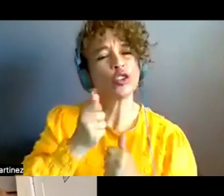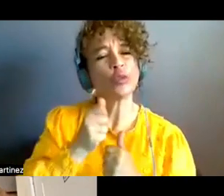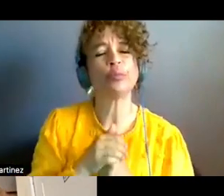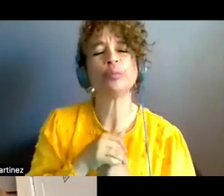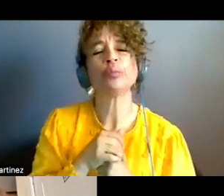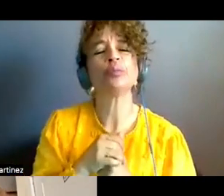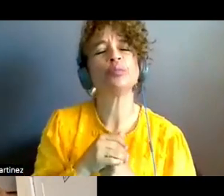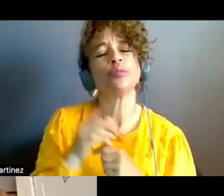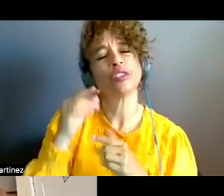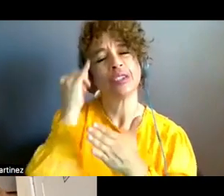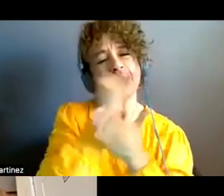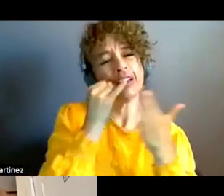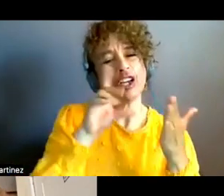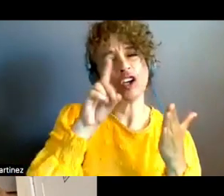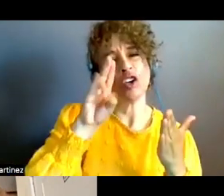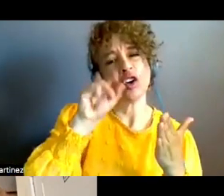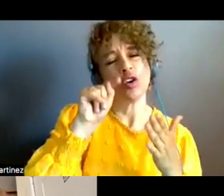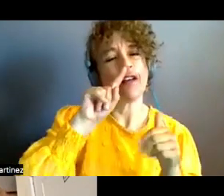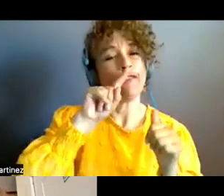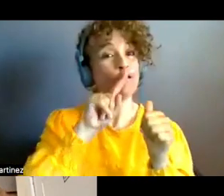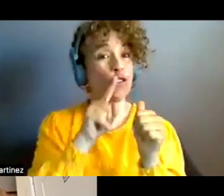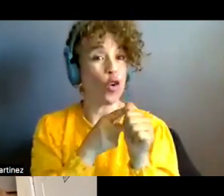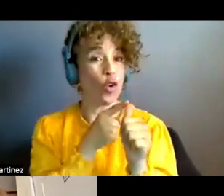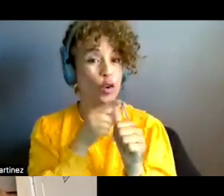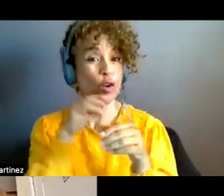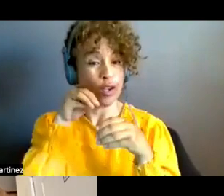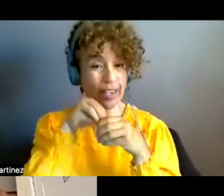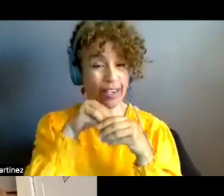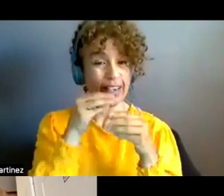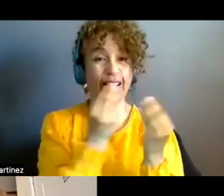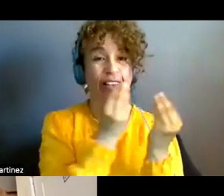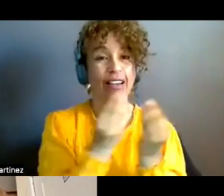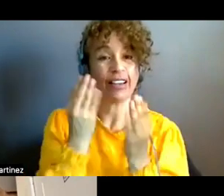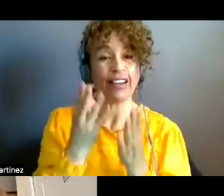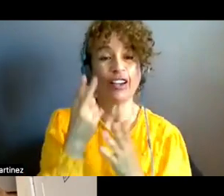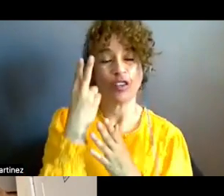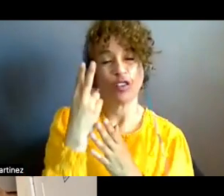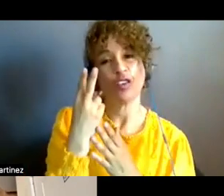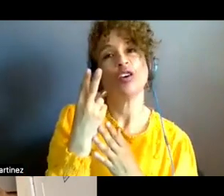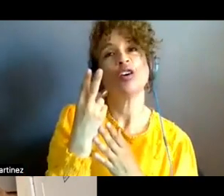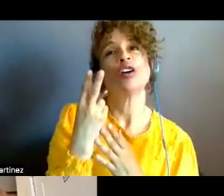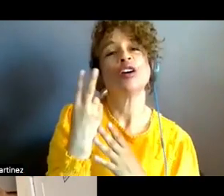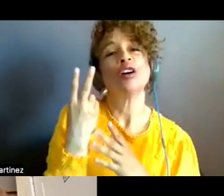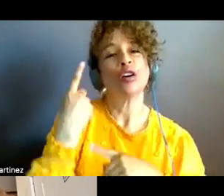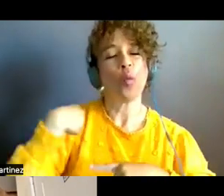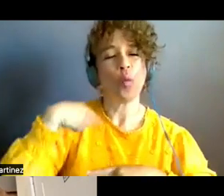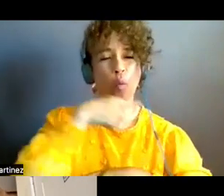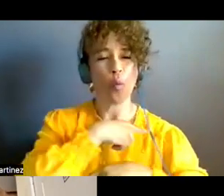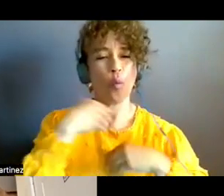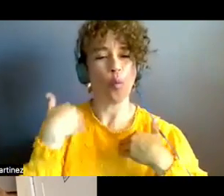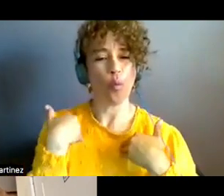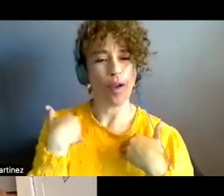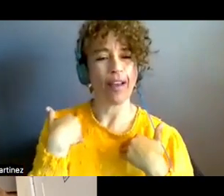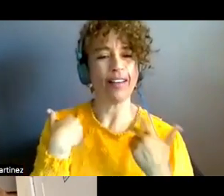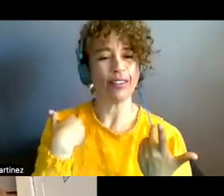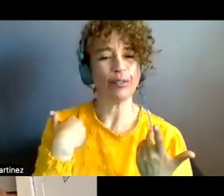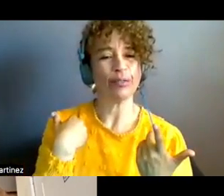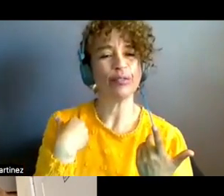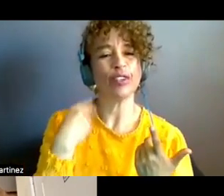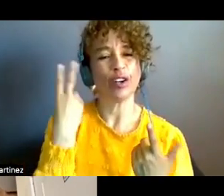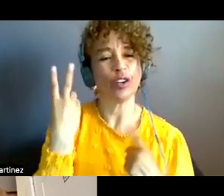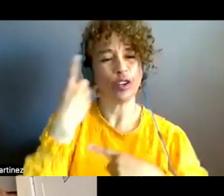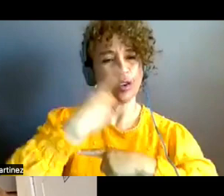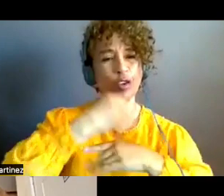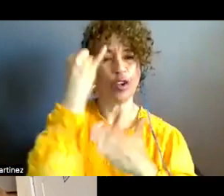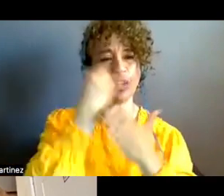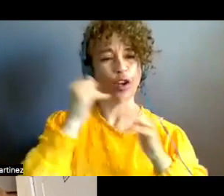Drake at Arts was at first in a facility. It was a 2-day festival. Actually, we had a 2-day art